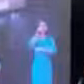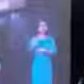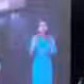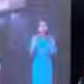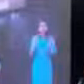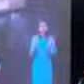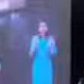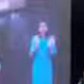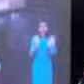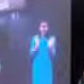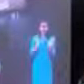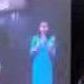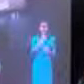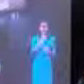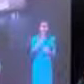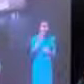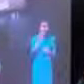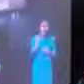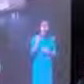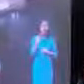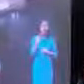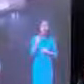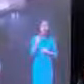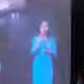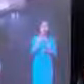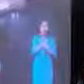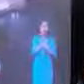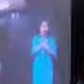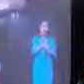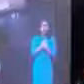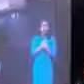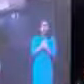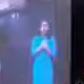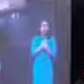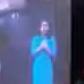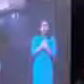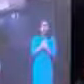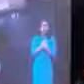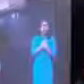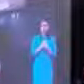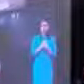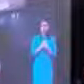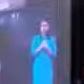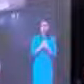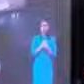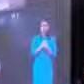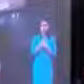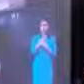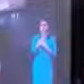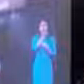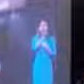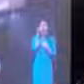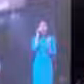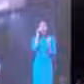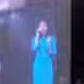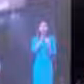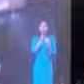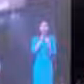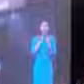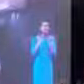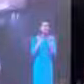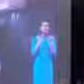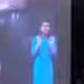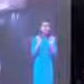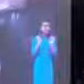But the manner in which it is done is without any consultation with the